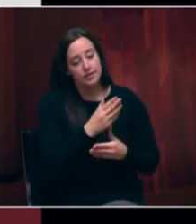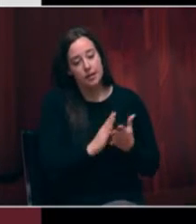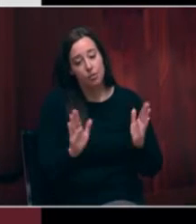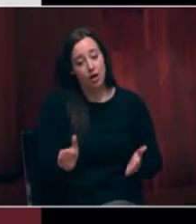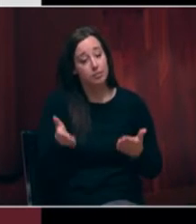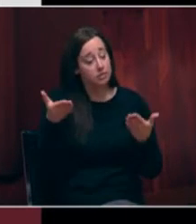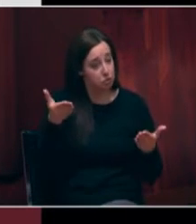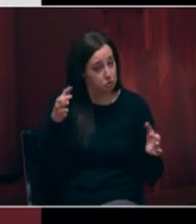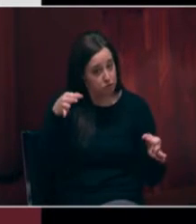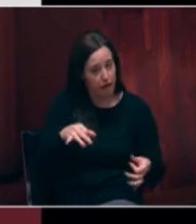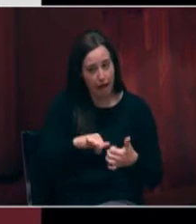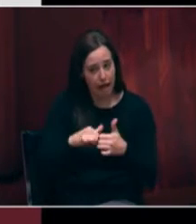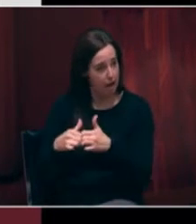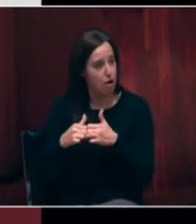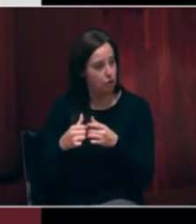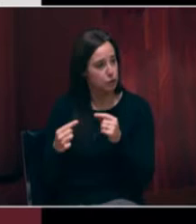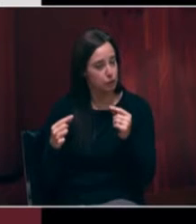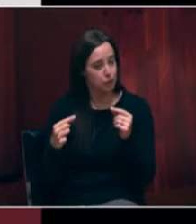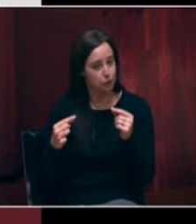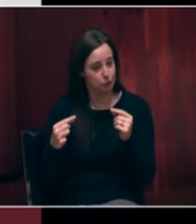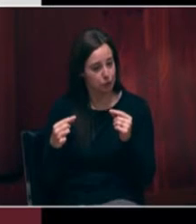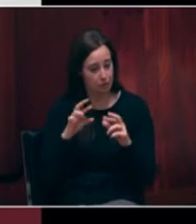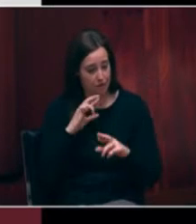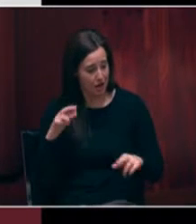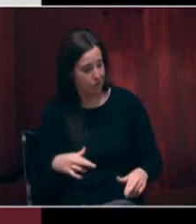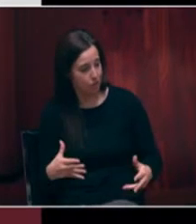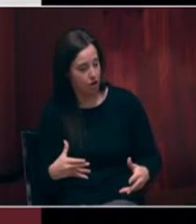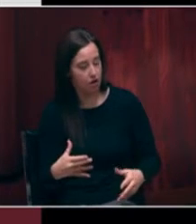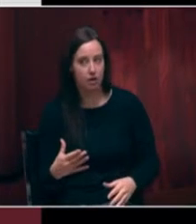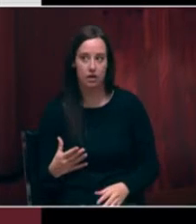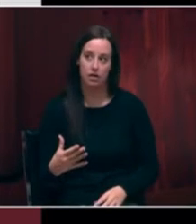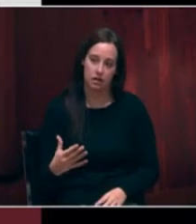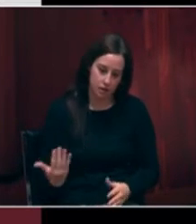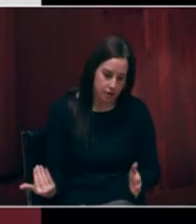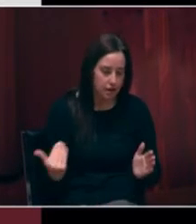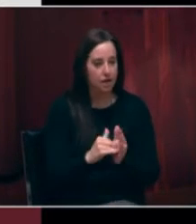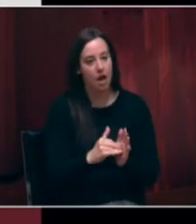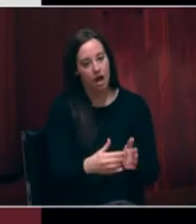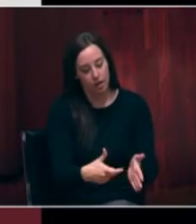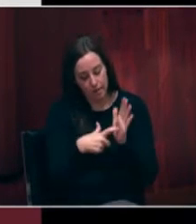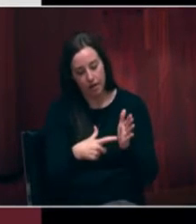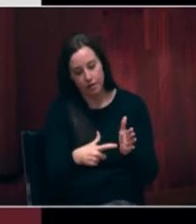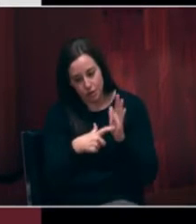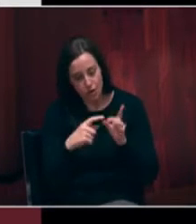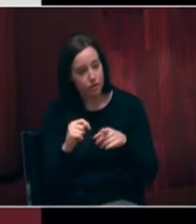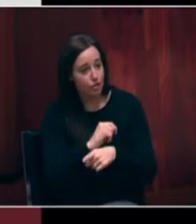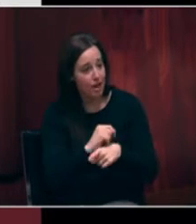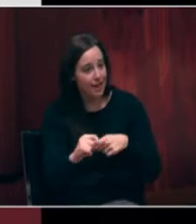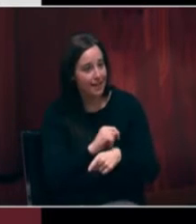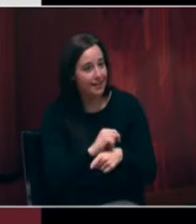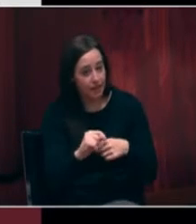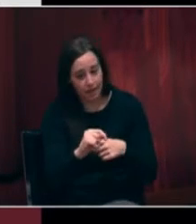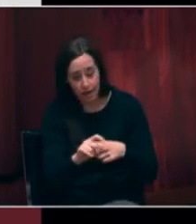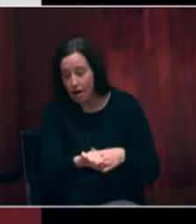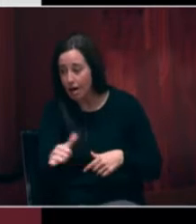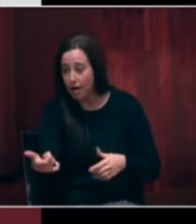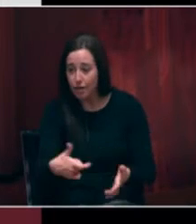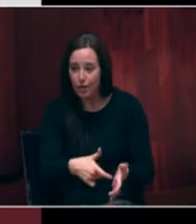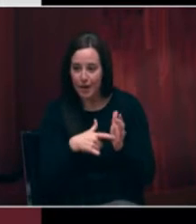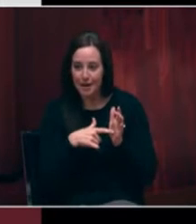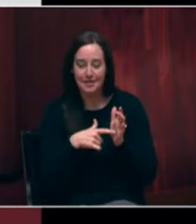immediately, often the reaction is, here's another mandatory training that everybody has to do that's another requirement on top of all the things we have to